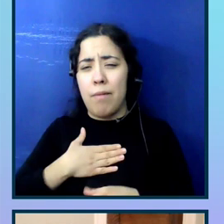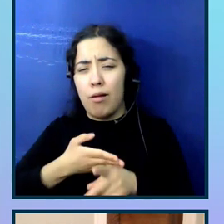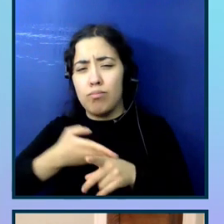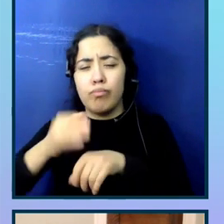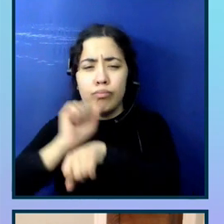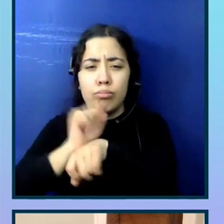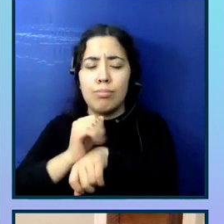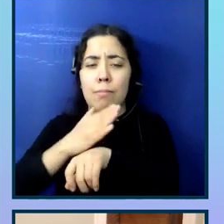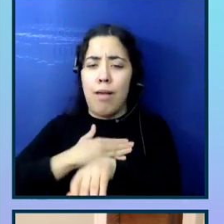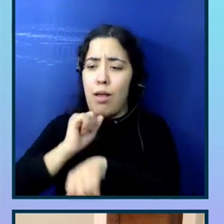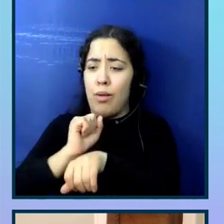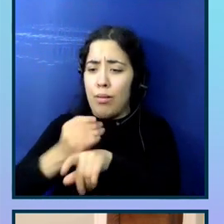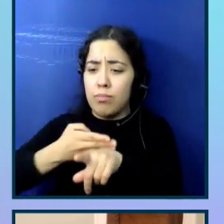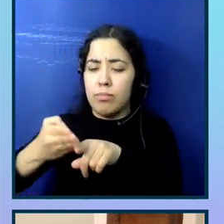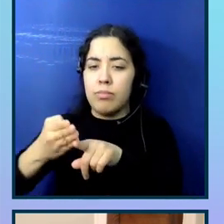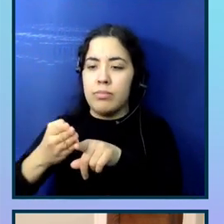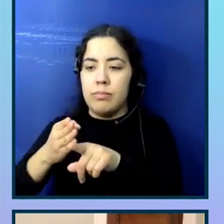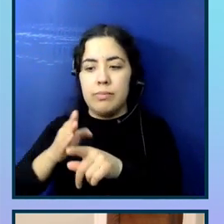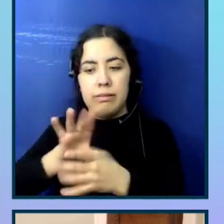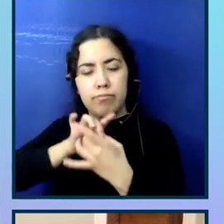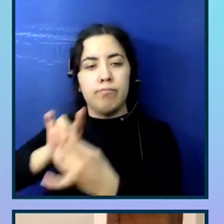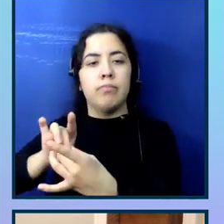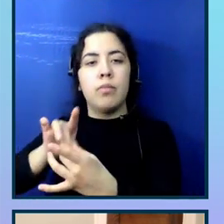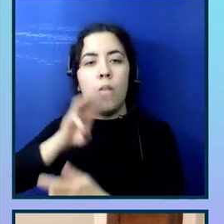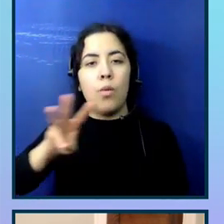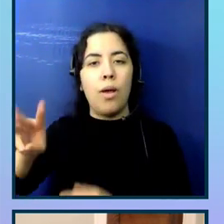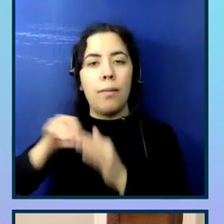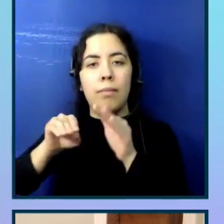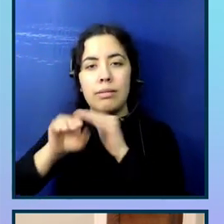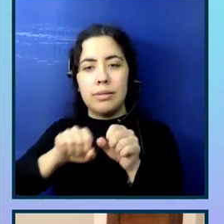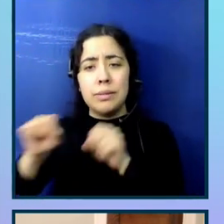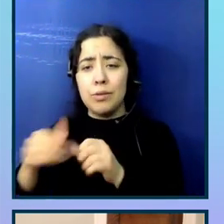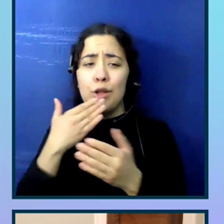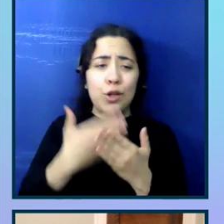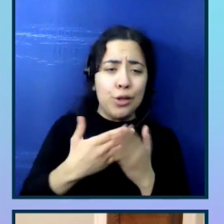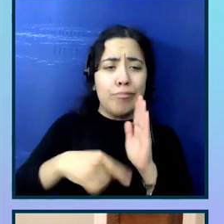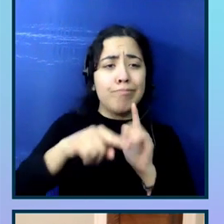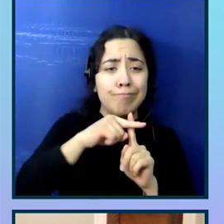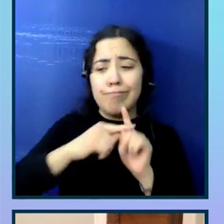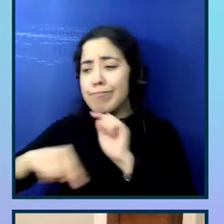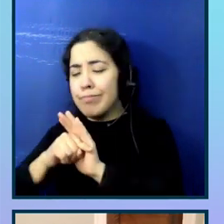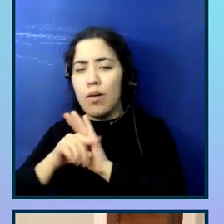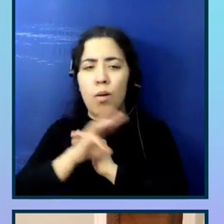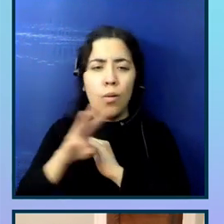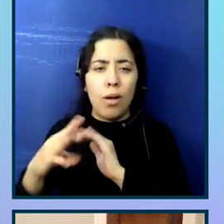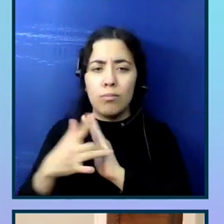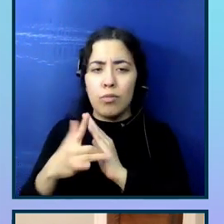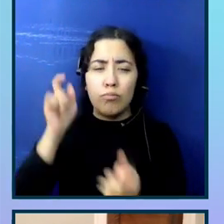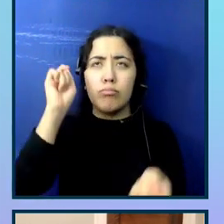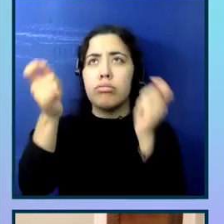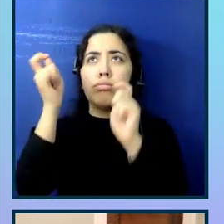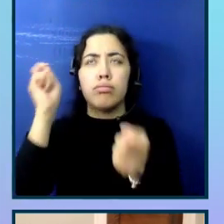of my career to web accessibility. And for the good and the bad, web technology changes constantly and